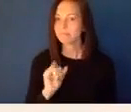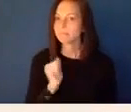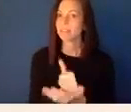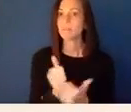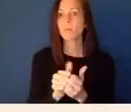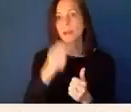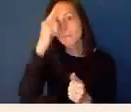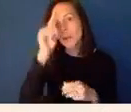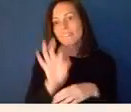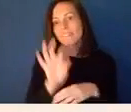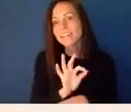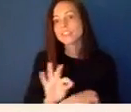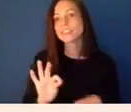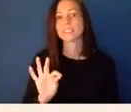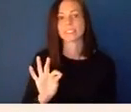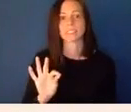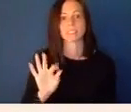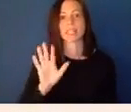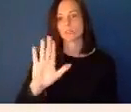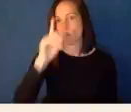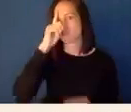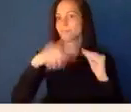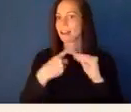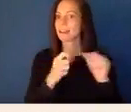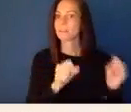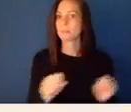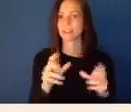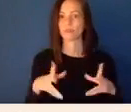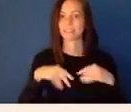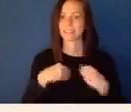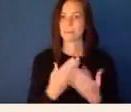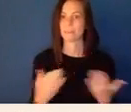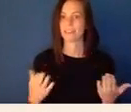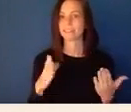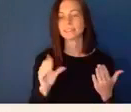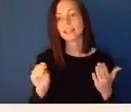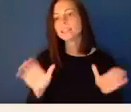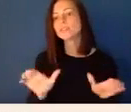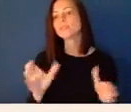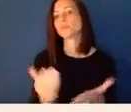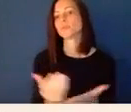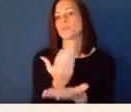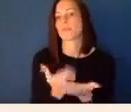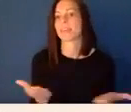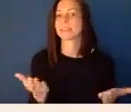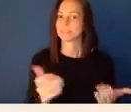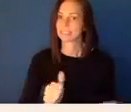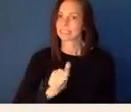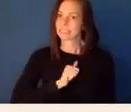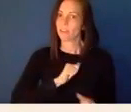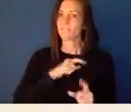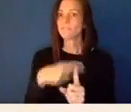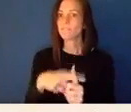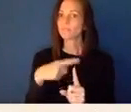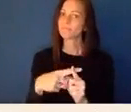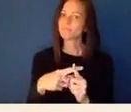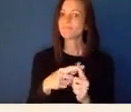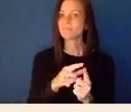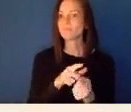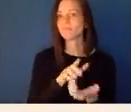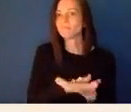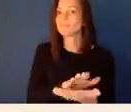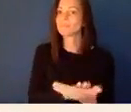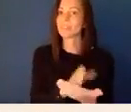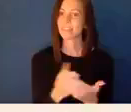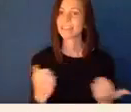function and your cognitive ability to accept things and do new things. So, self affirming positive affirmations. So,